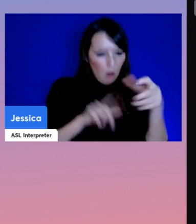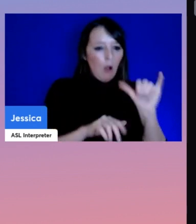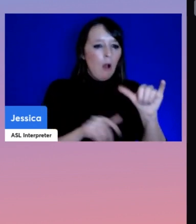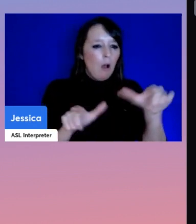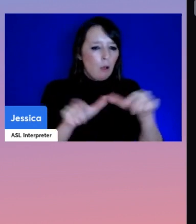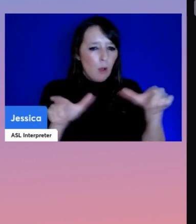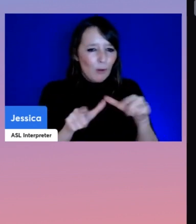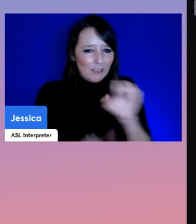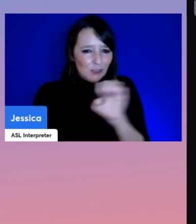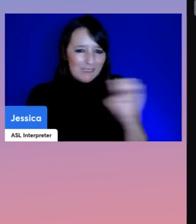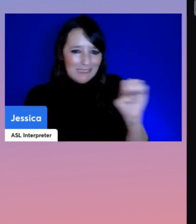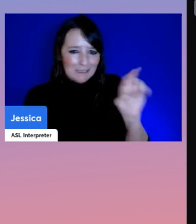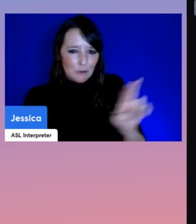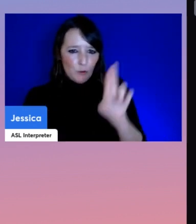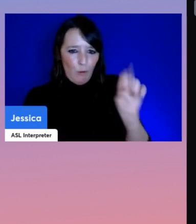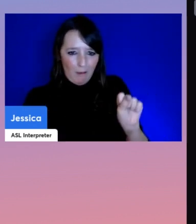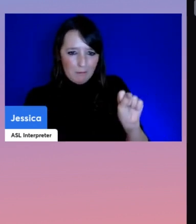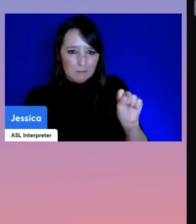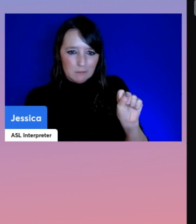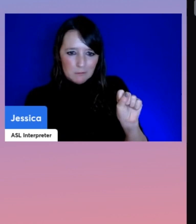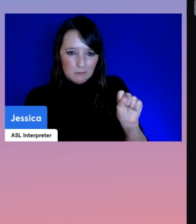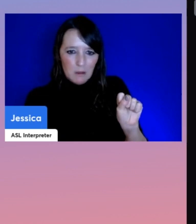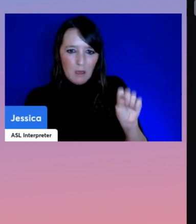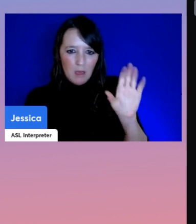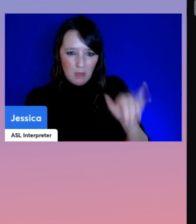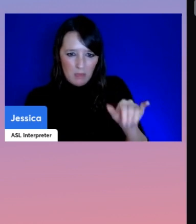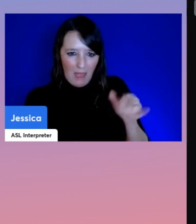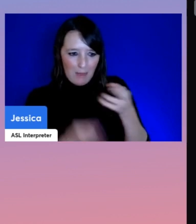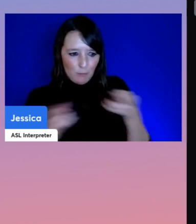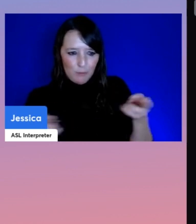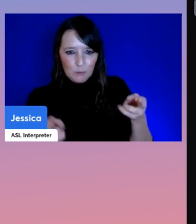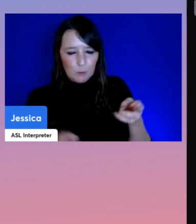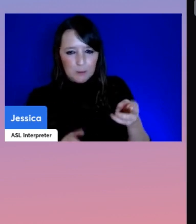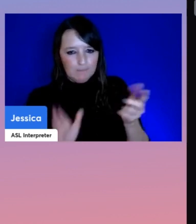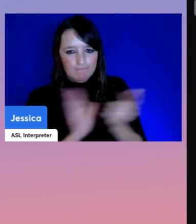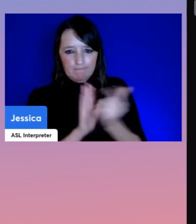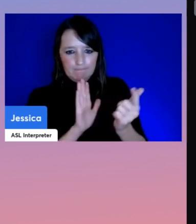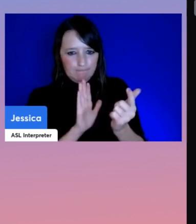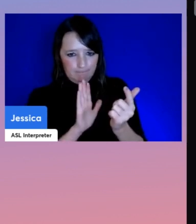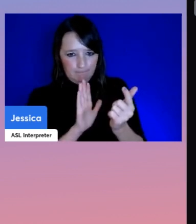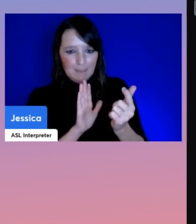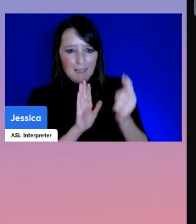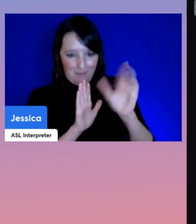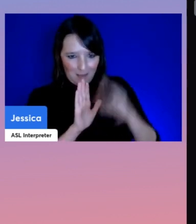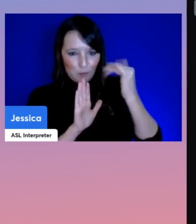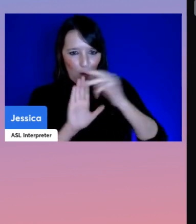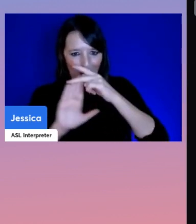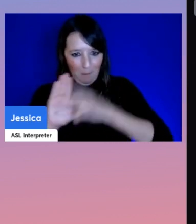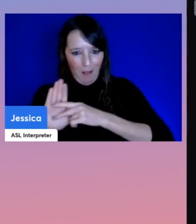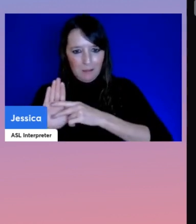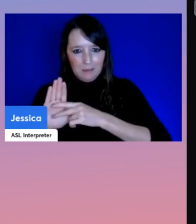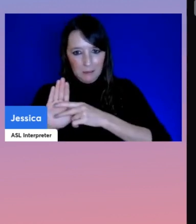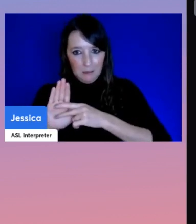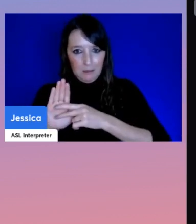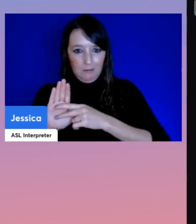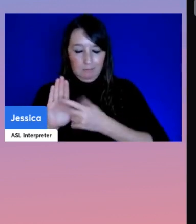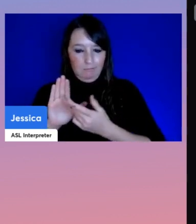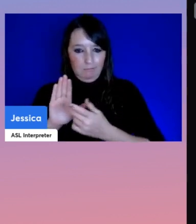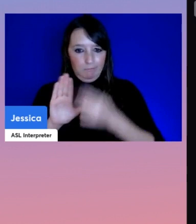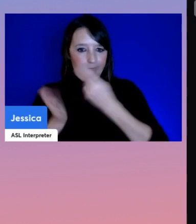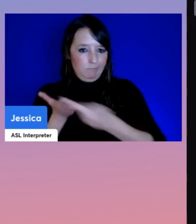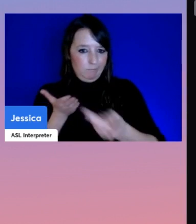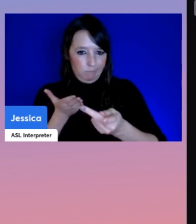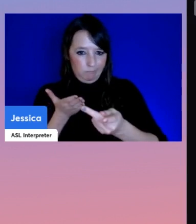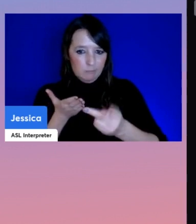East US. So this is the resource that was not allowed and hence the policy failed. So this is a way of